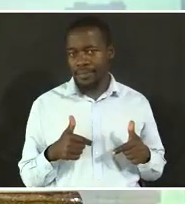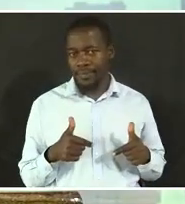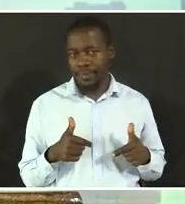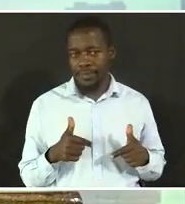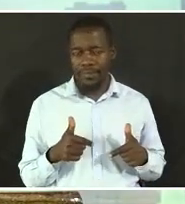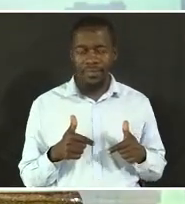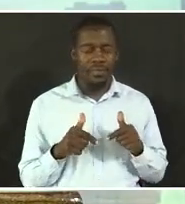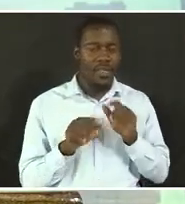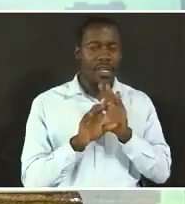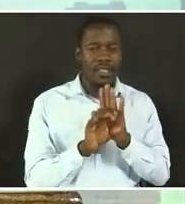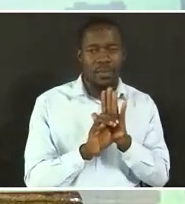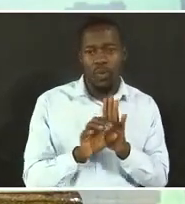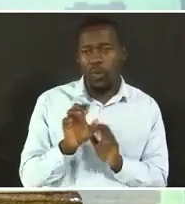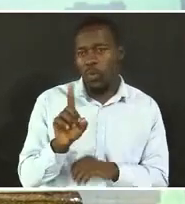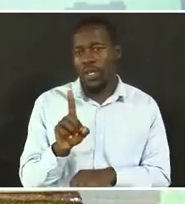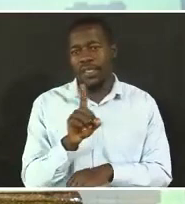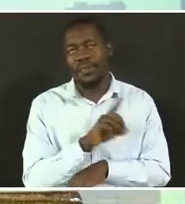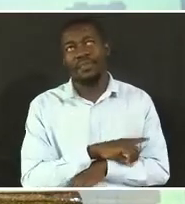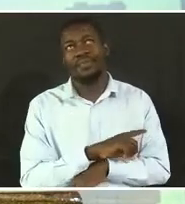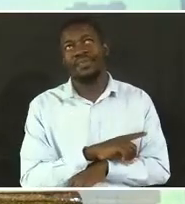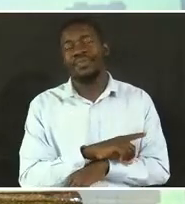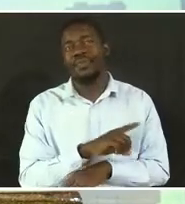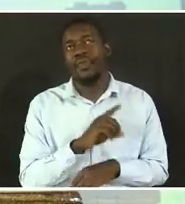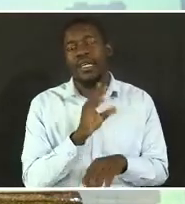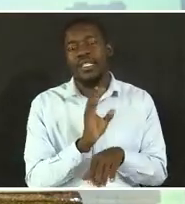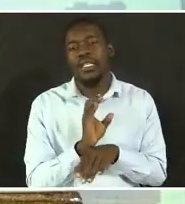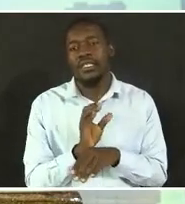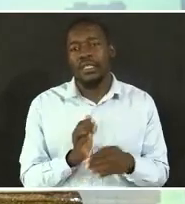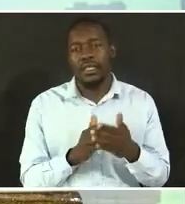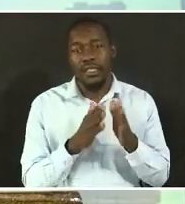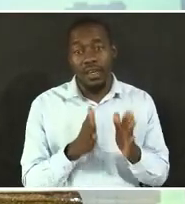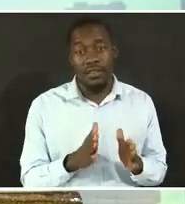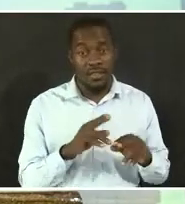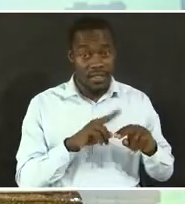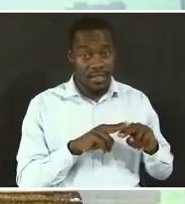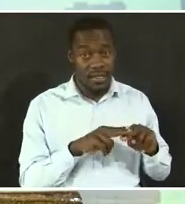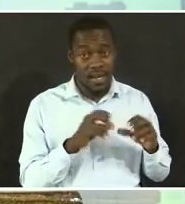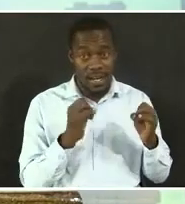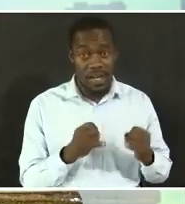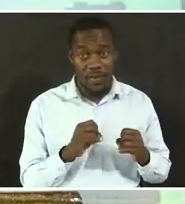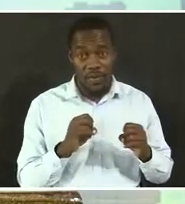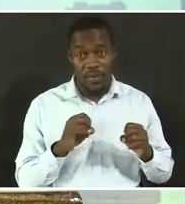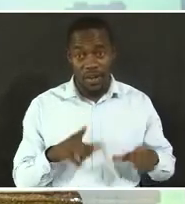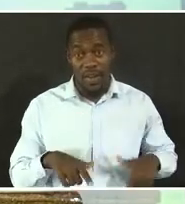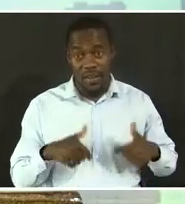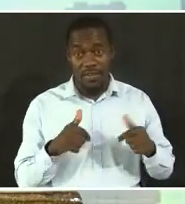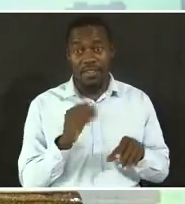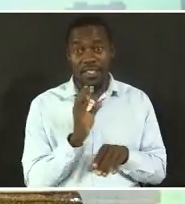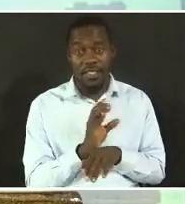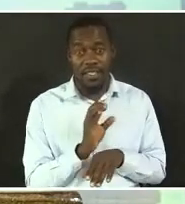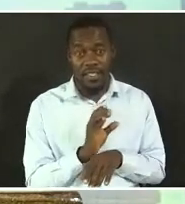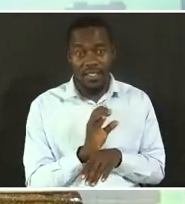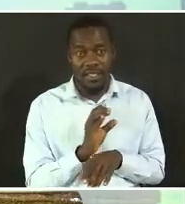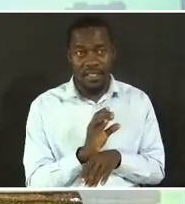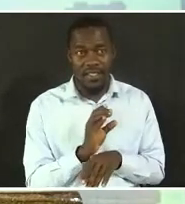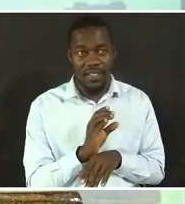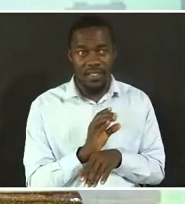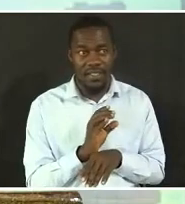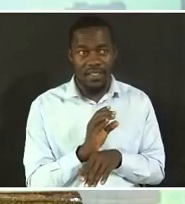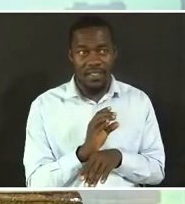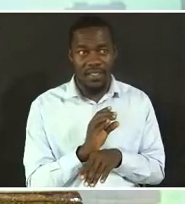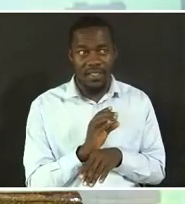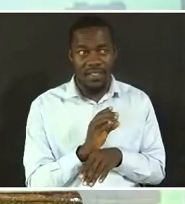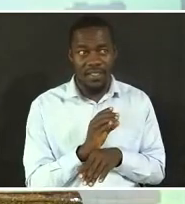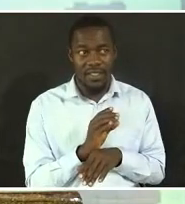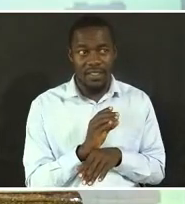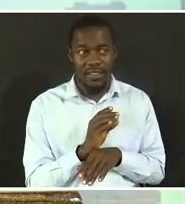day elders were seated somewhere? These are new life elders. The problem with me at times, I speak under inspiration and I